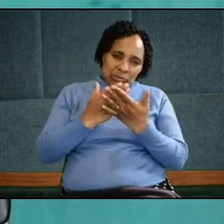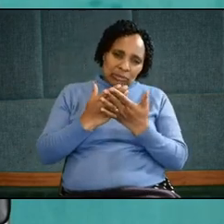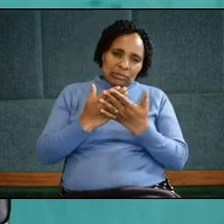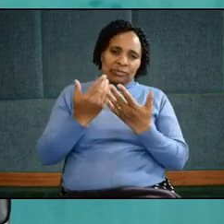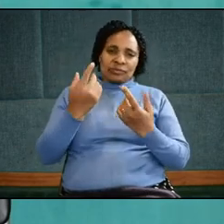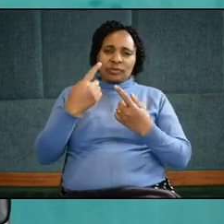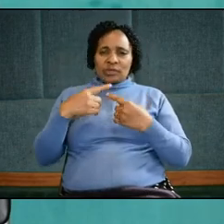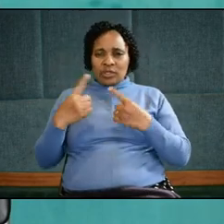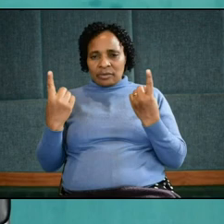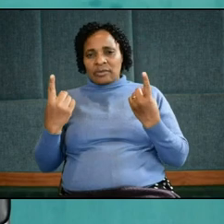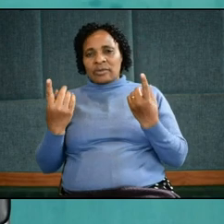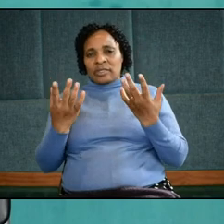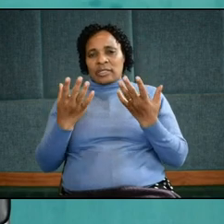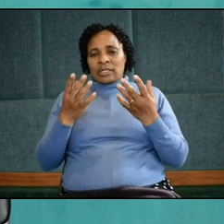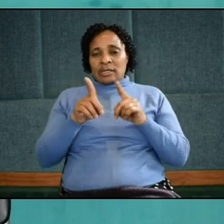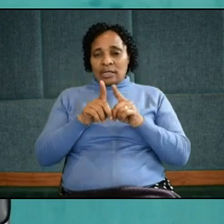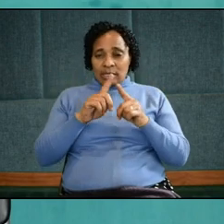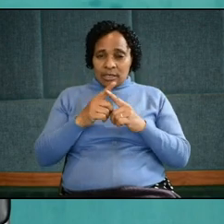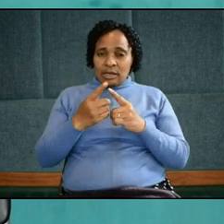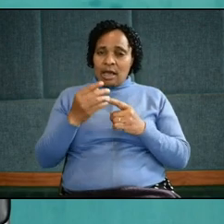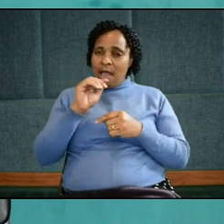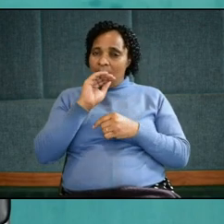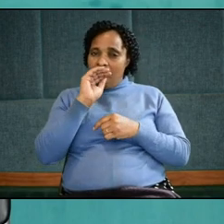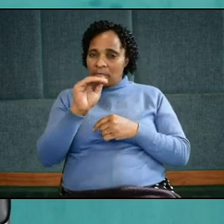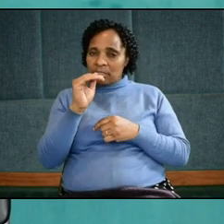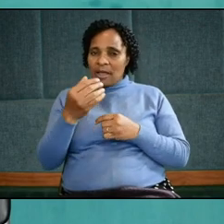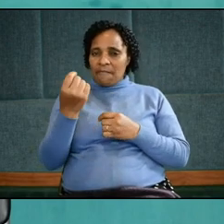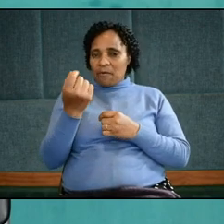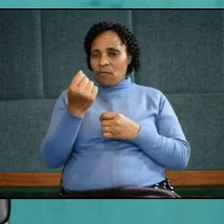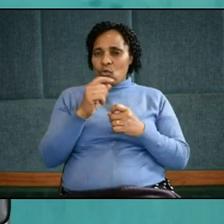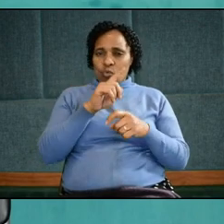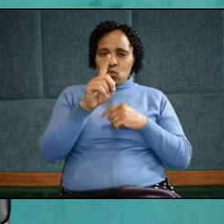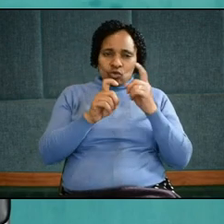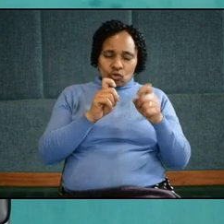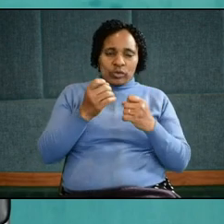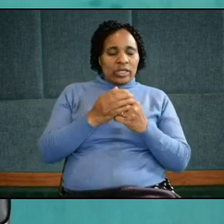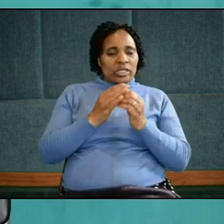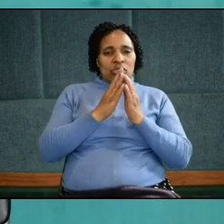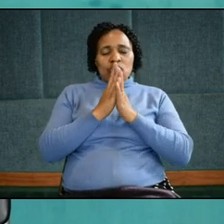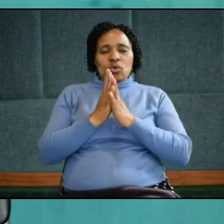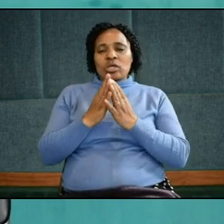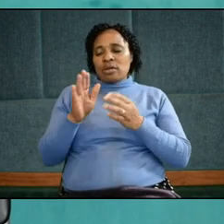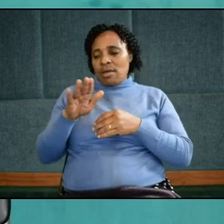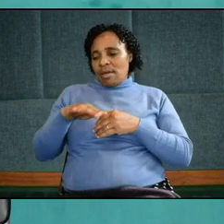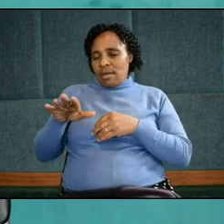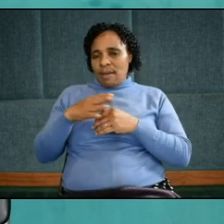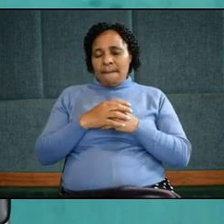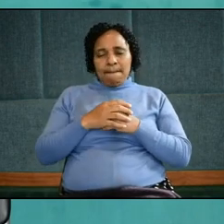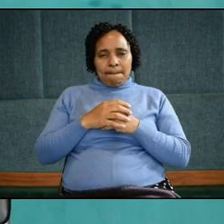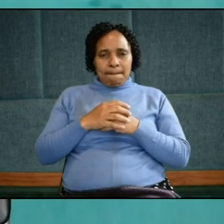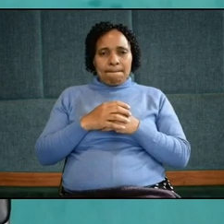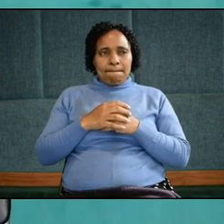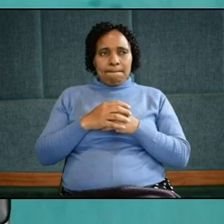Okay. We'll answer a few questions from the out of the story section. Okay.